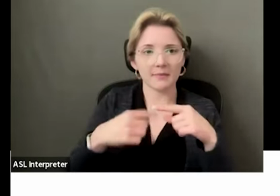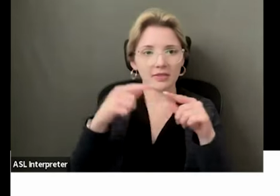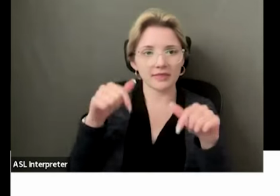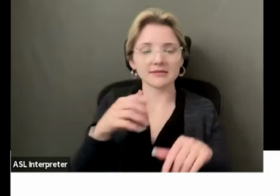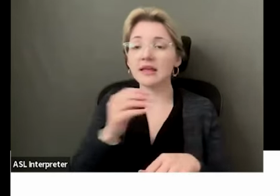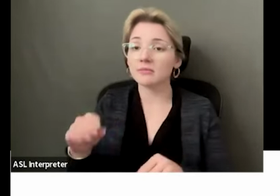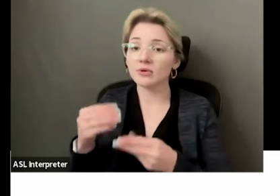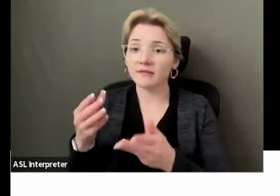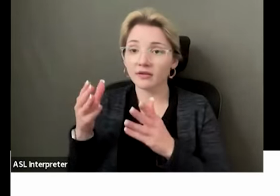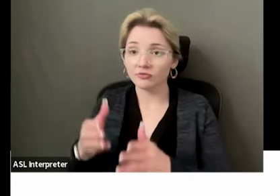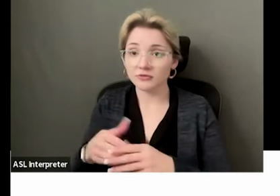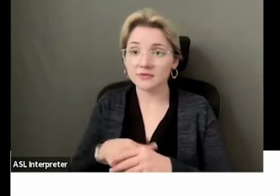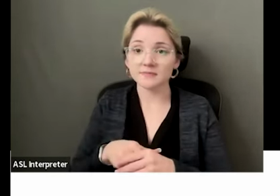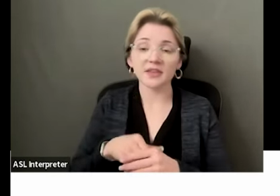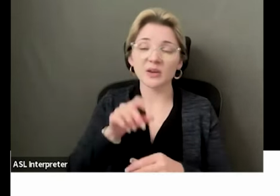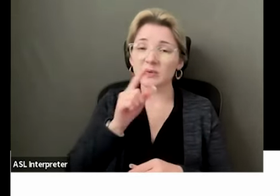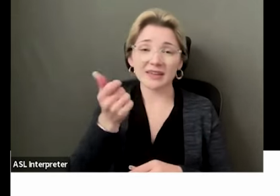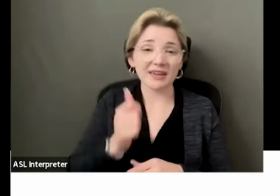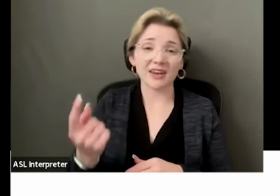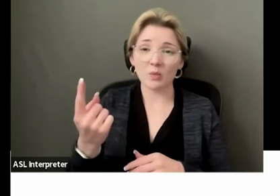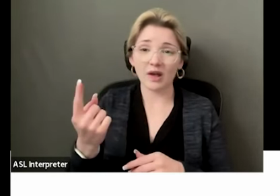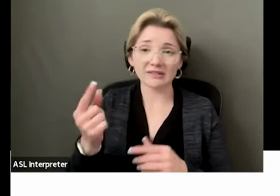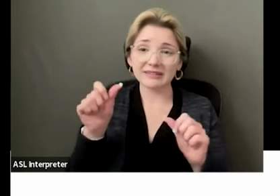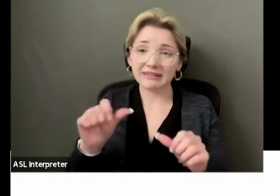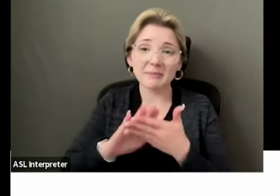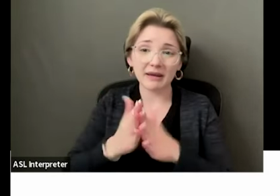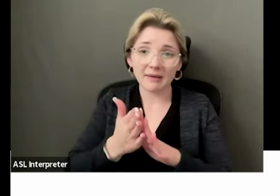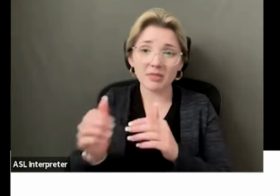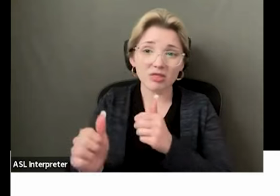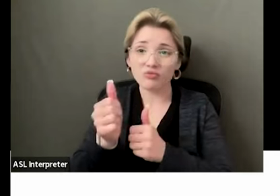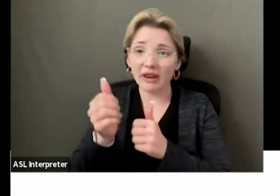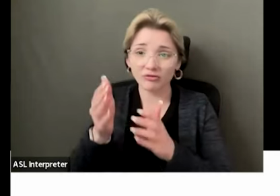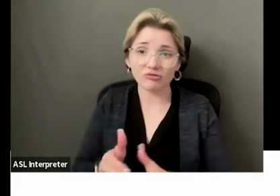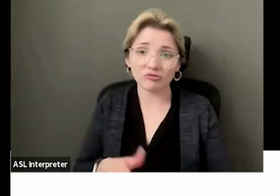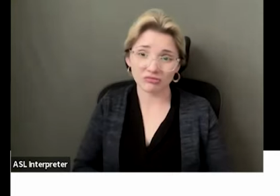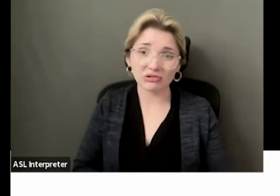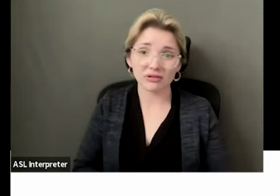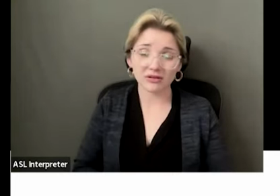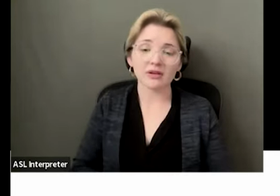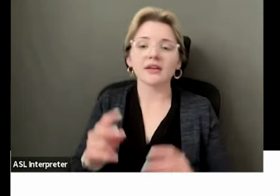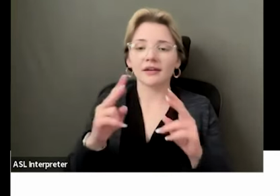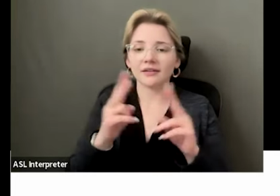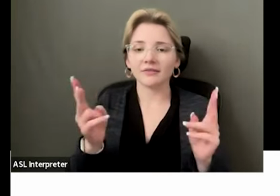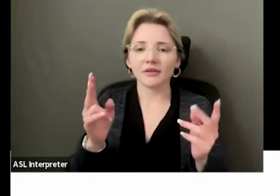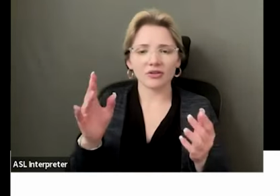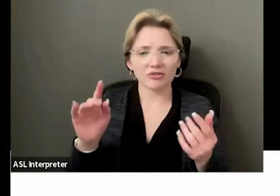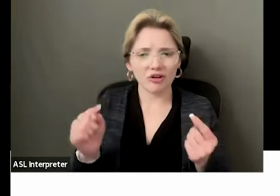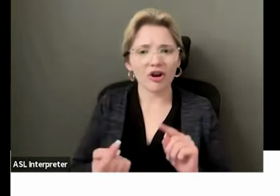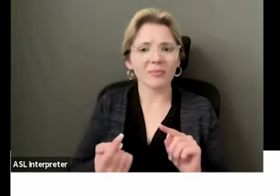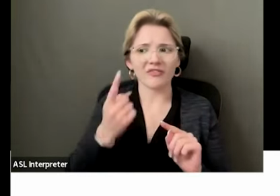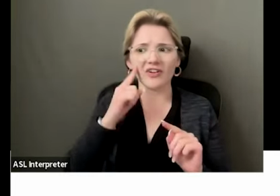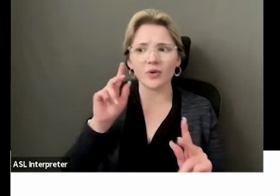landlords can be perpetrators, right? So navigating that with care is very important. It can also be very harmful to their